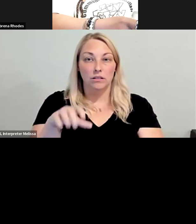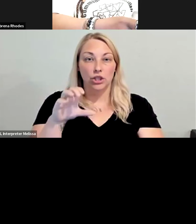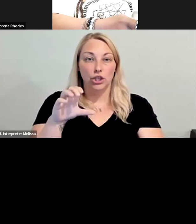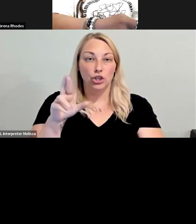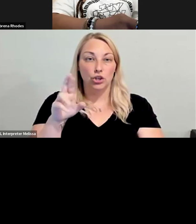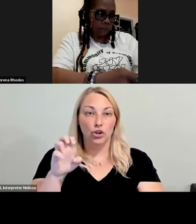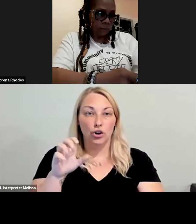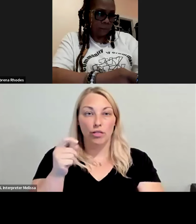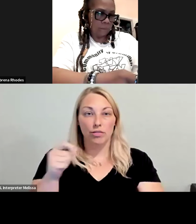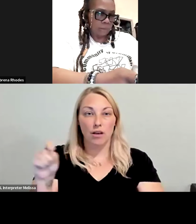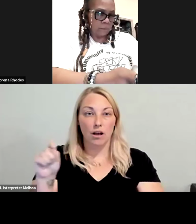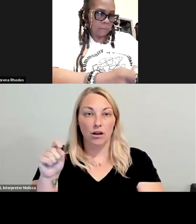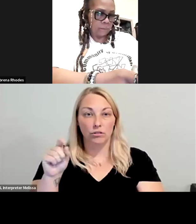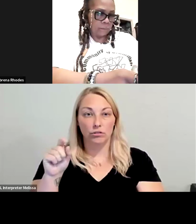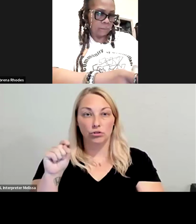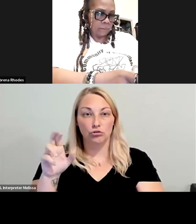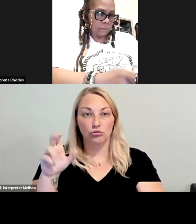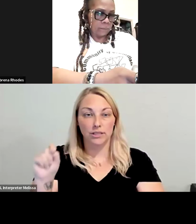Mayor's Office.